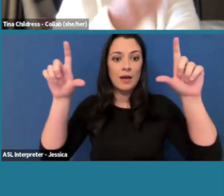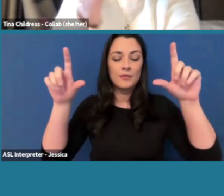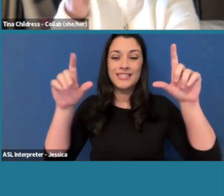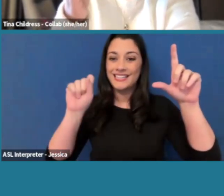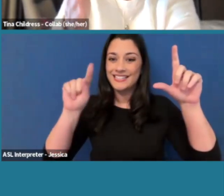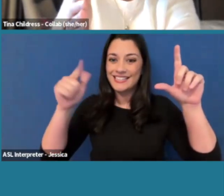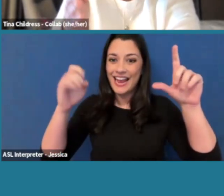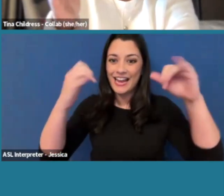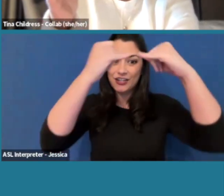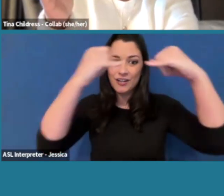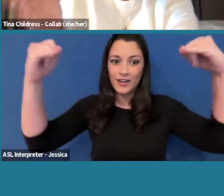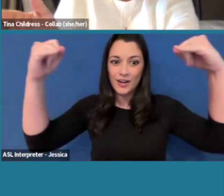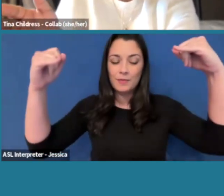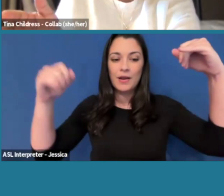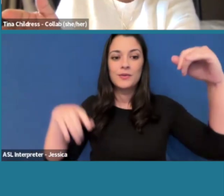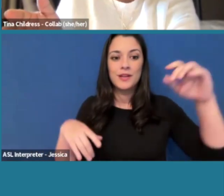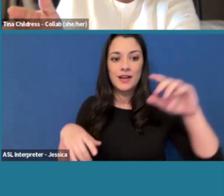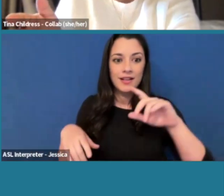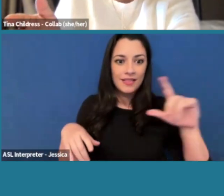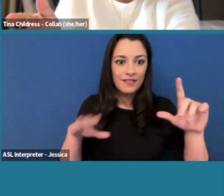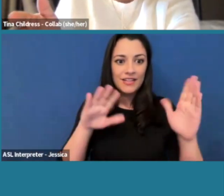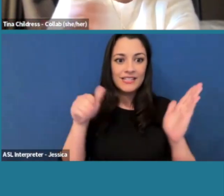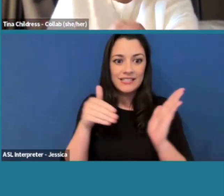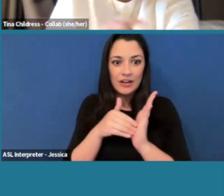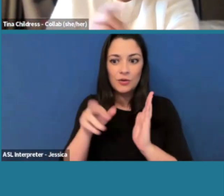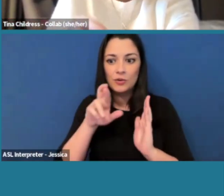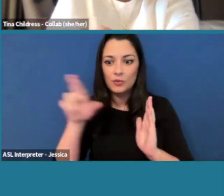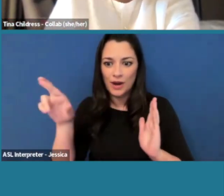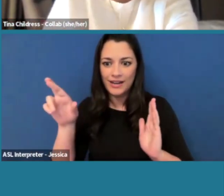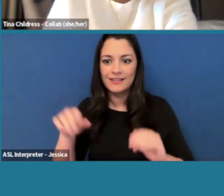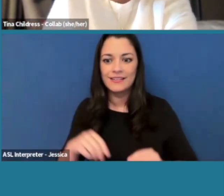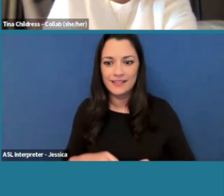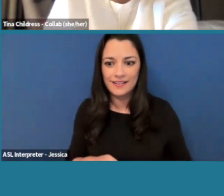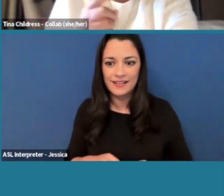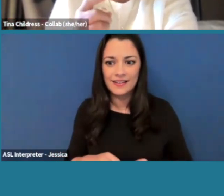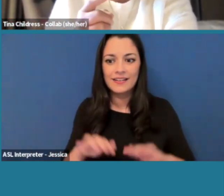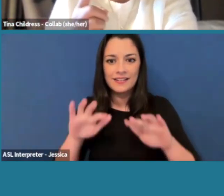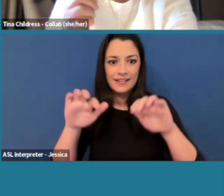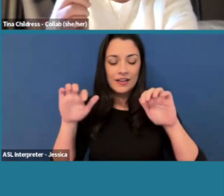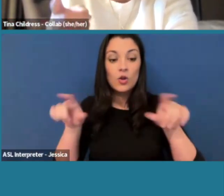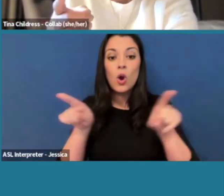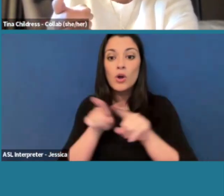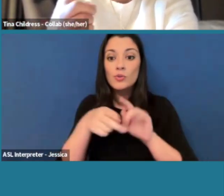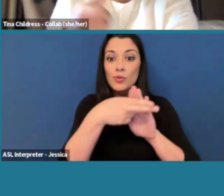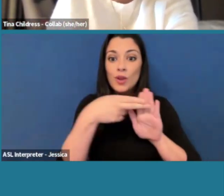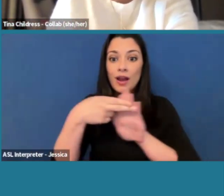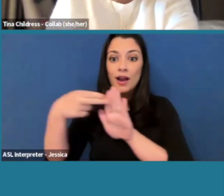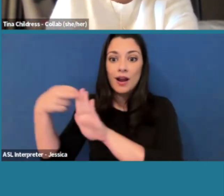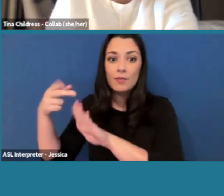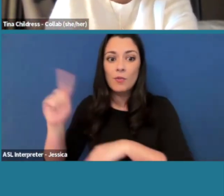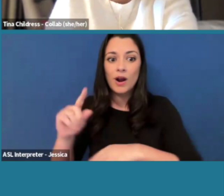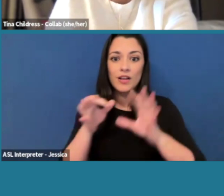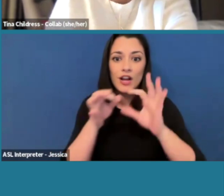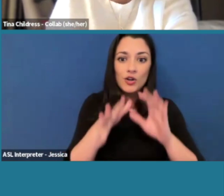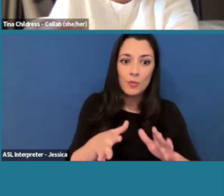house left, house center, and house right seating. There are also labels for where the interpreter and the